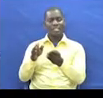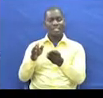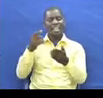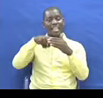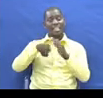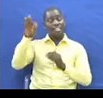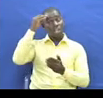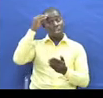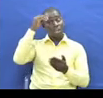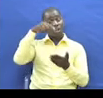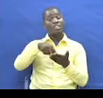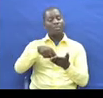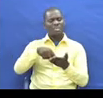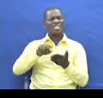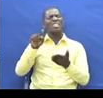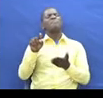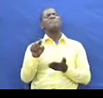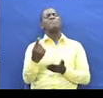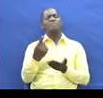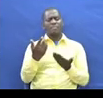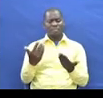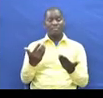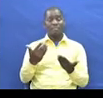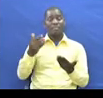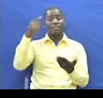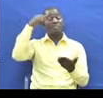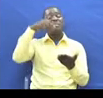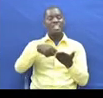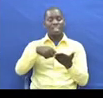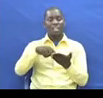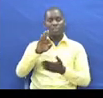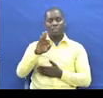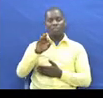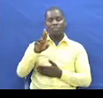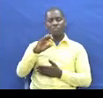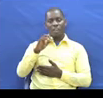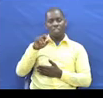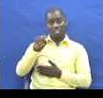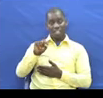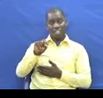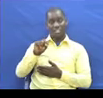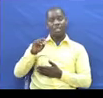can be what's the meaning of functions. To understand this, consider the following.